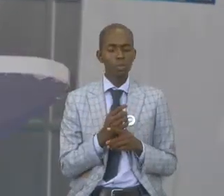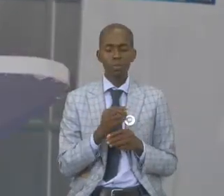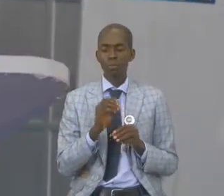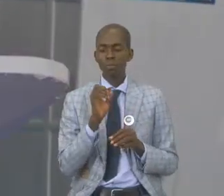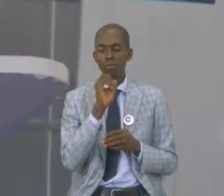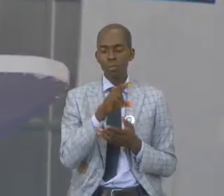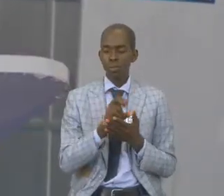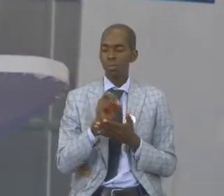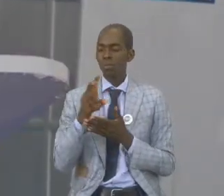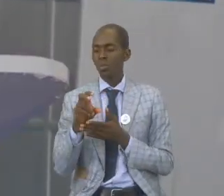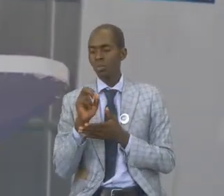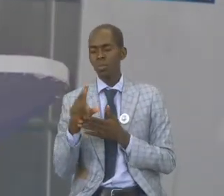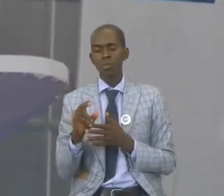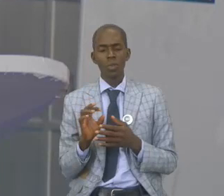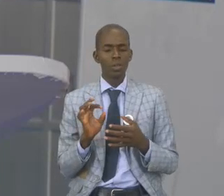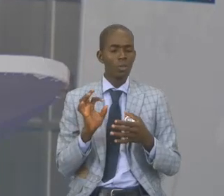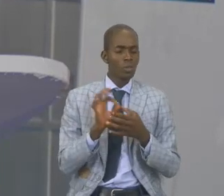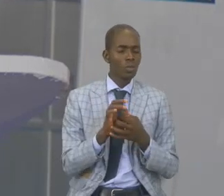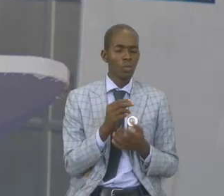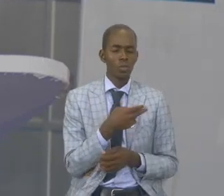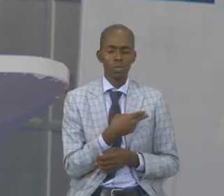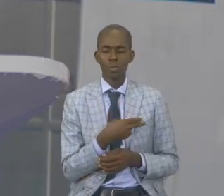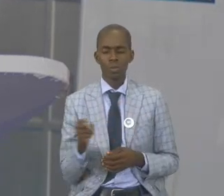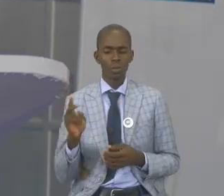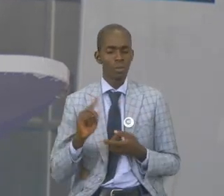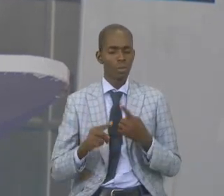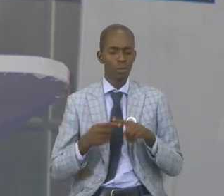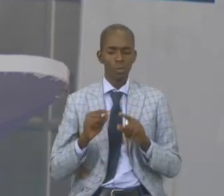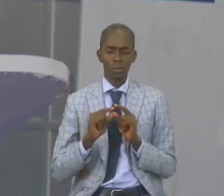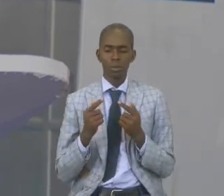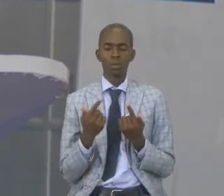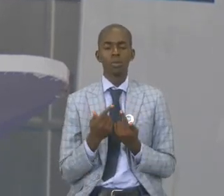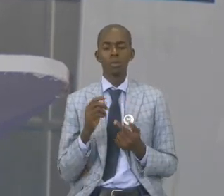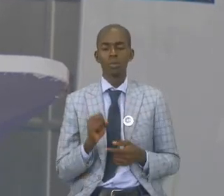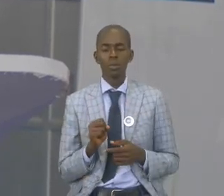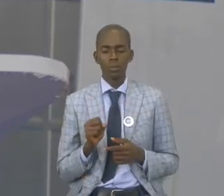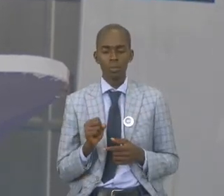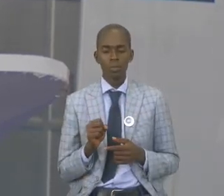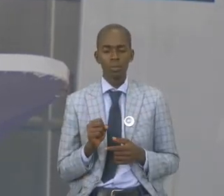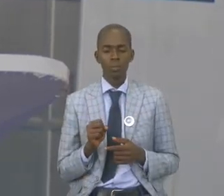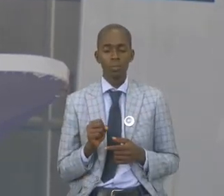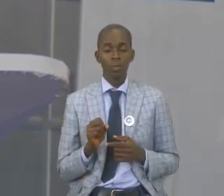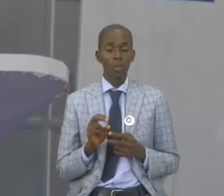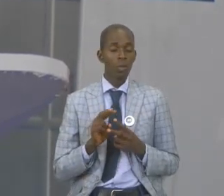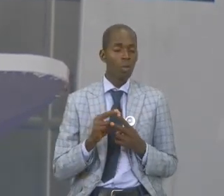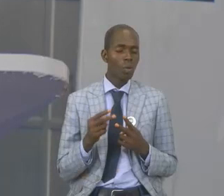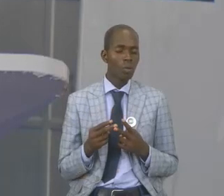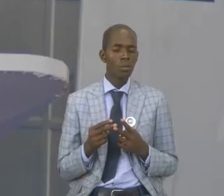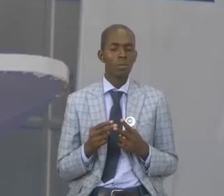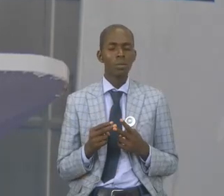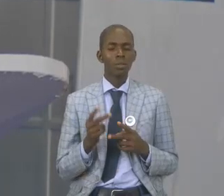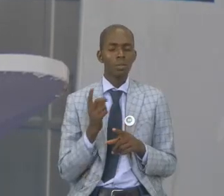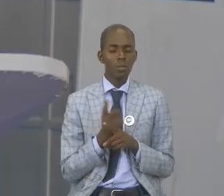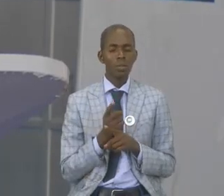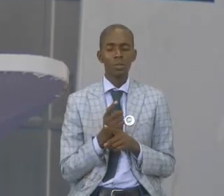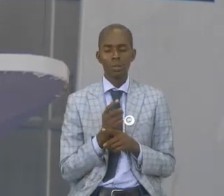joining useless peers, or just surfing